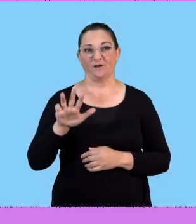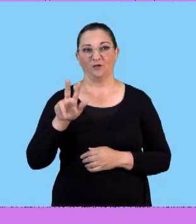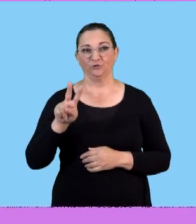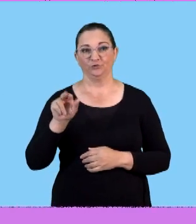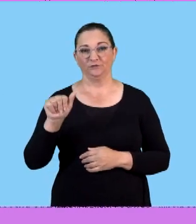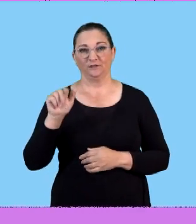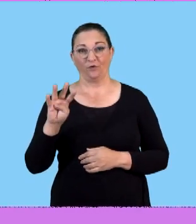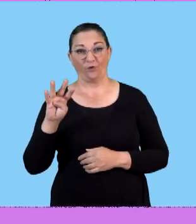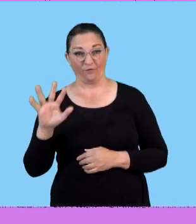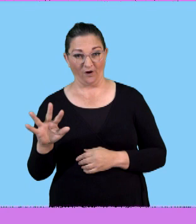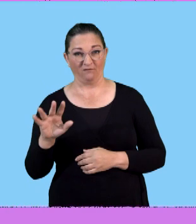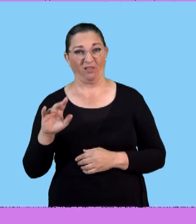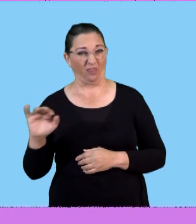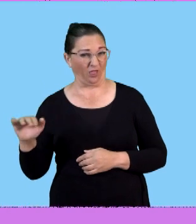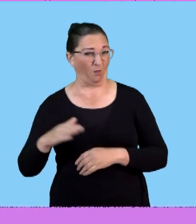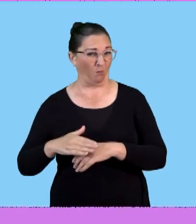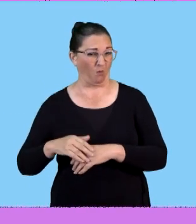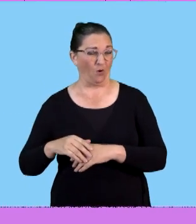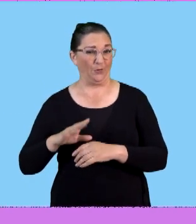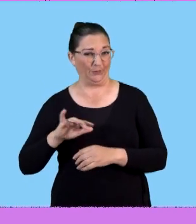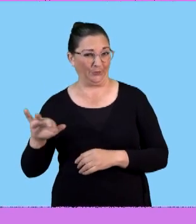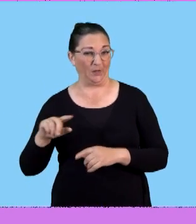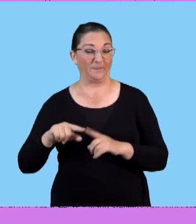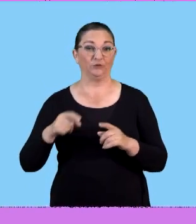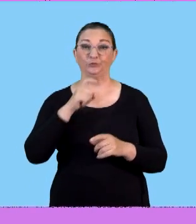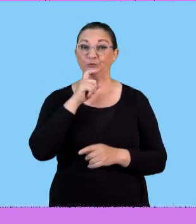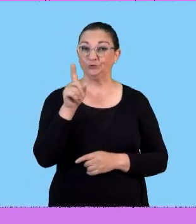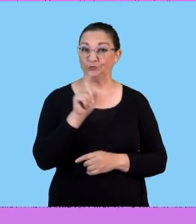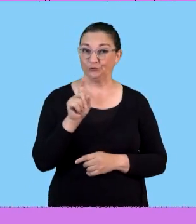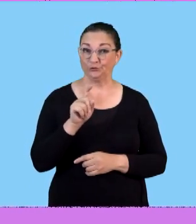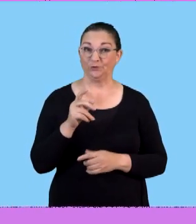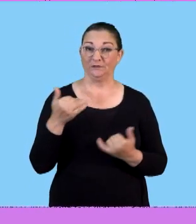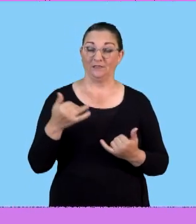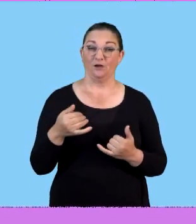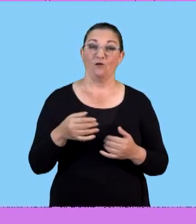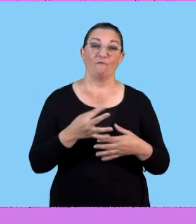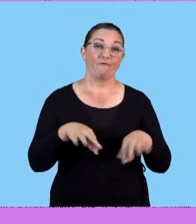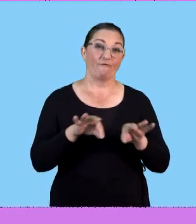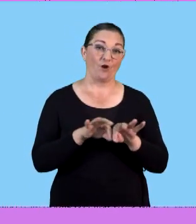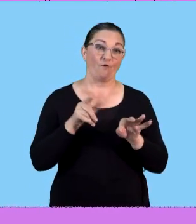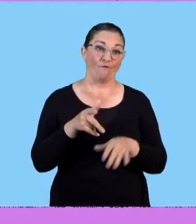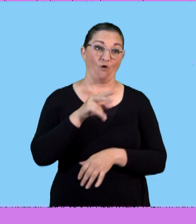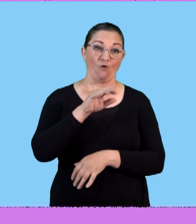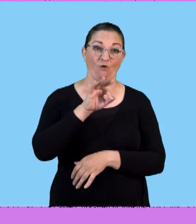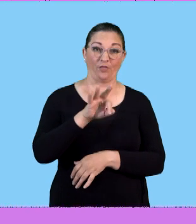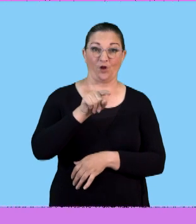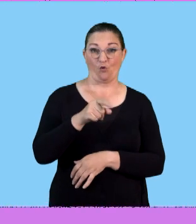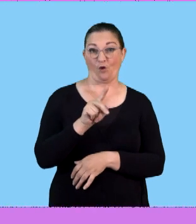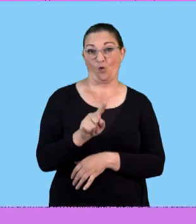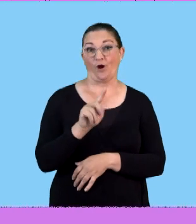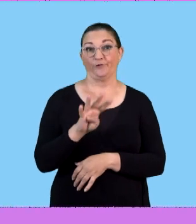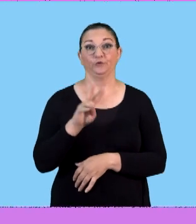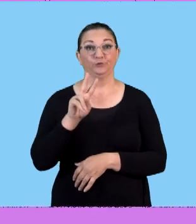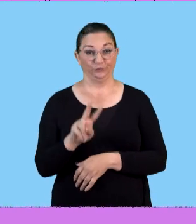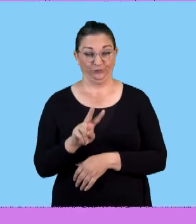3,141,592,645 followed by lots of other numbers, but we're going to use the approximate value of 3,142.